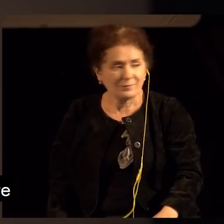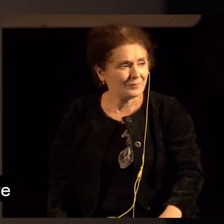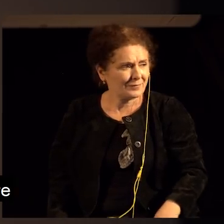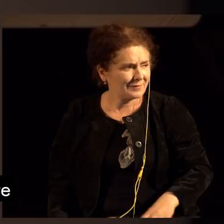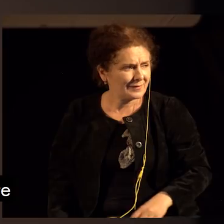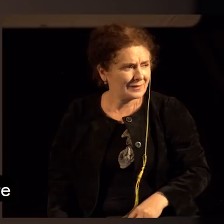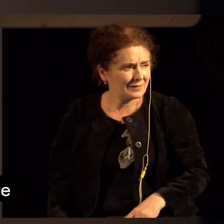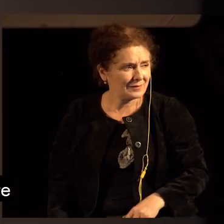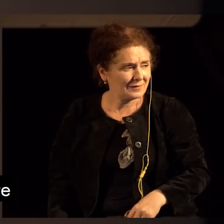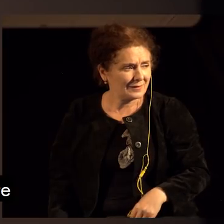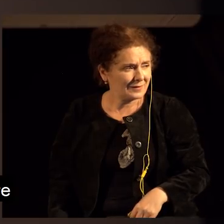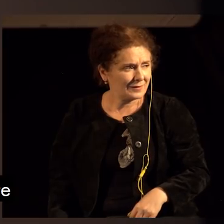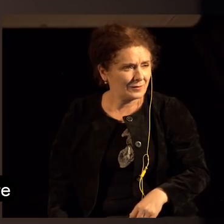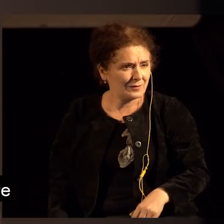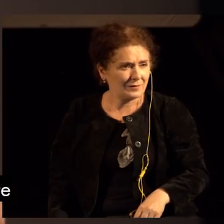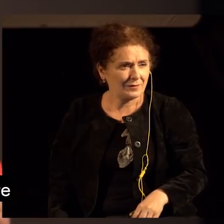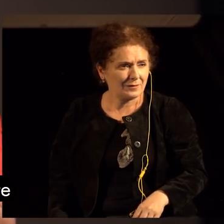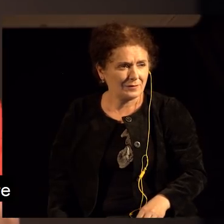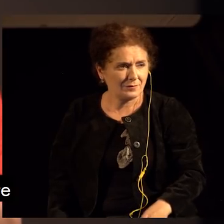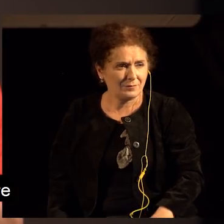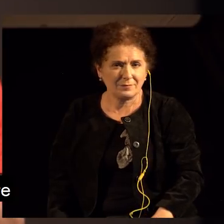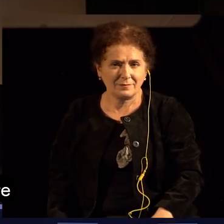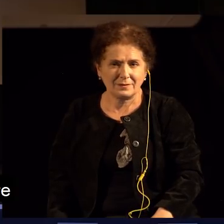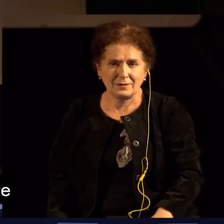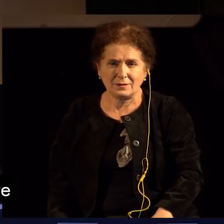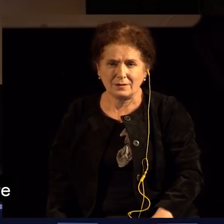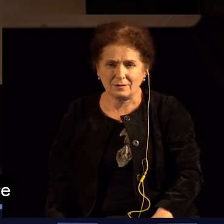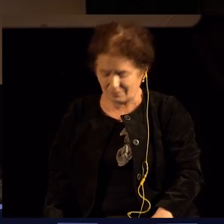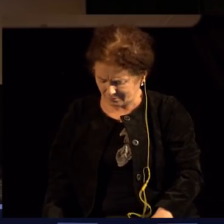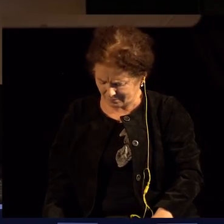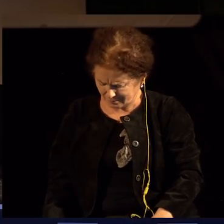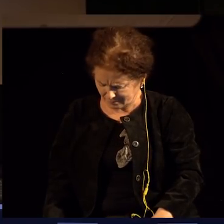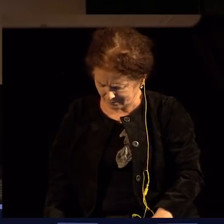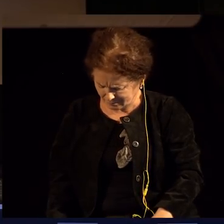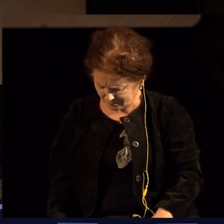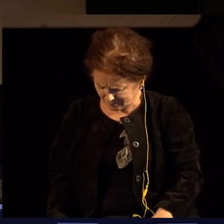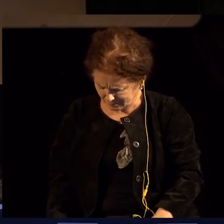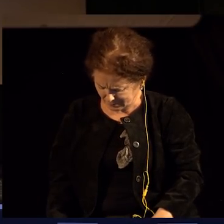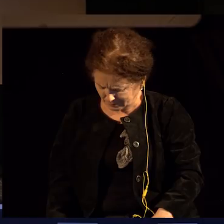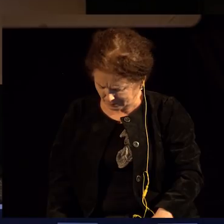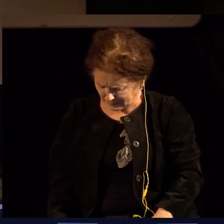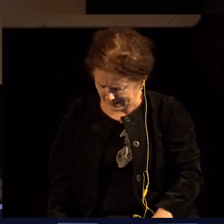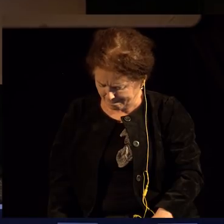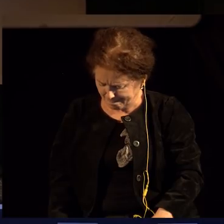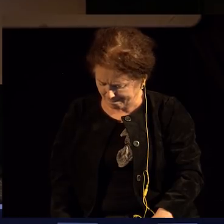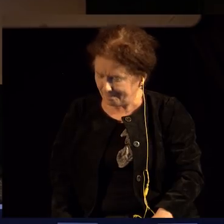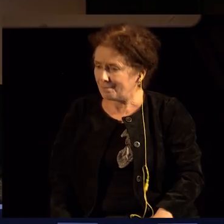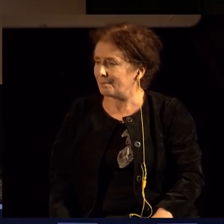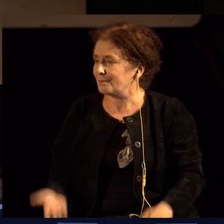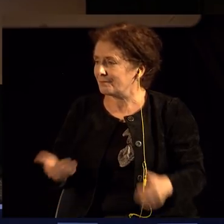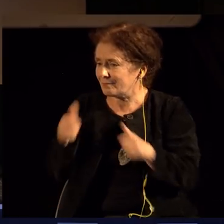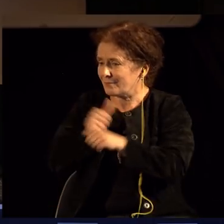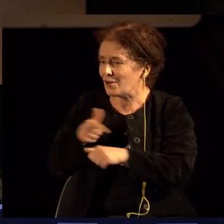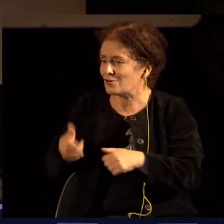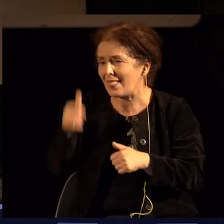asked their member organizations what is the most difficult themes to be covered